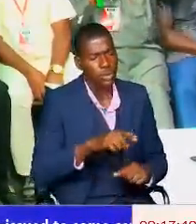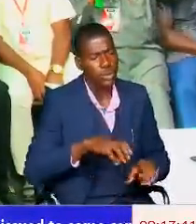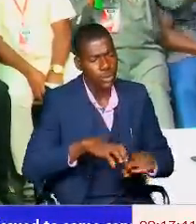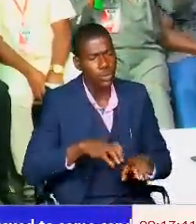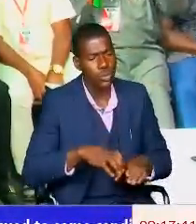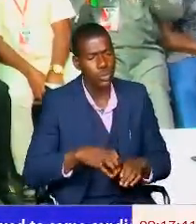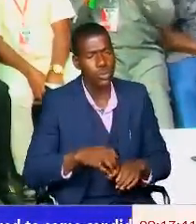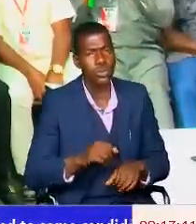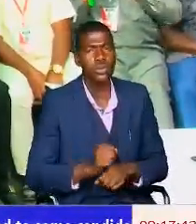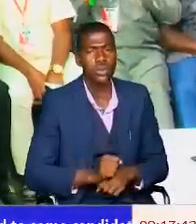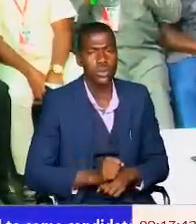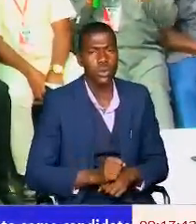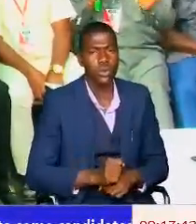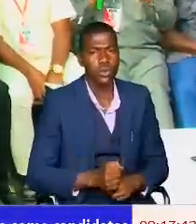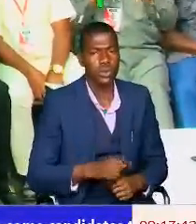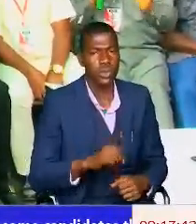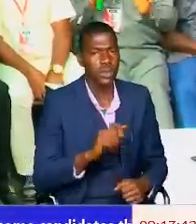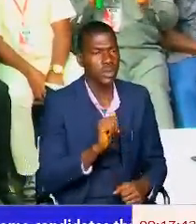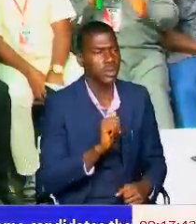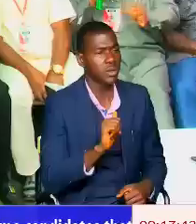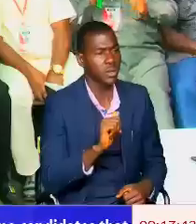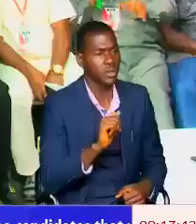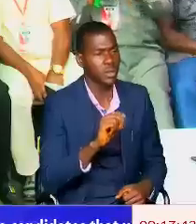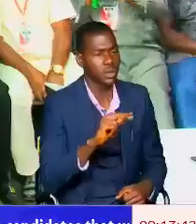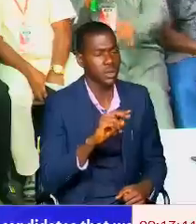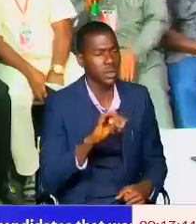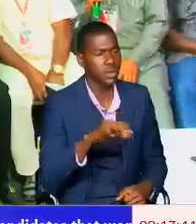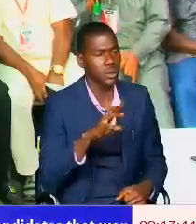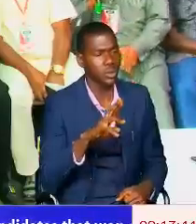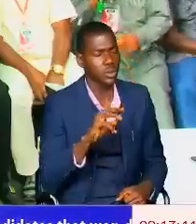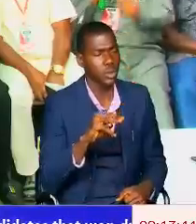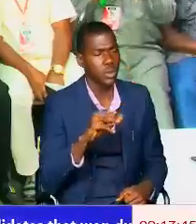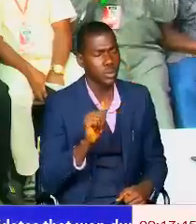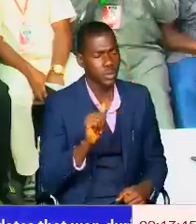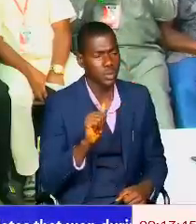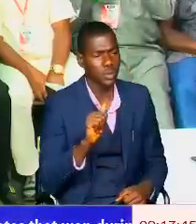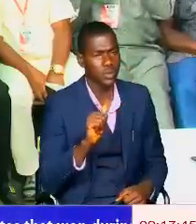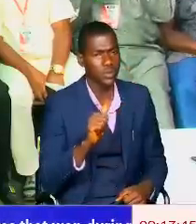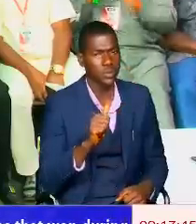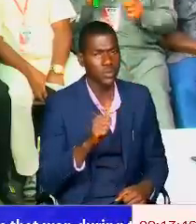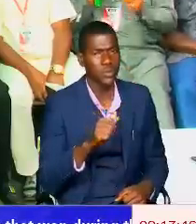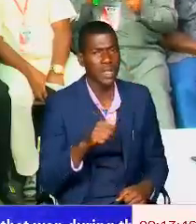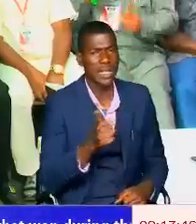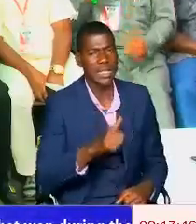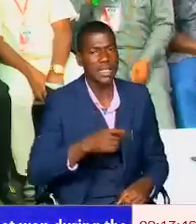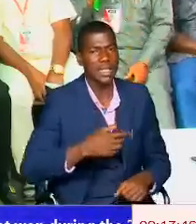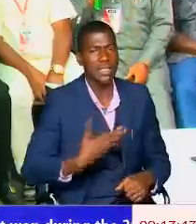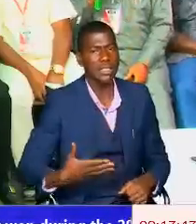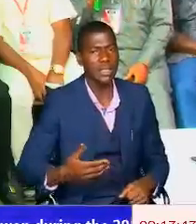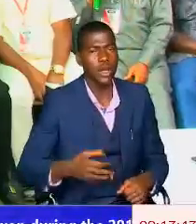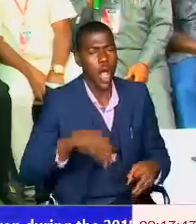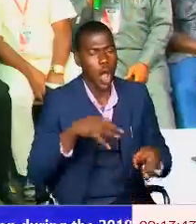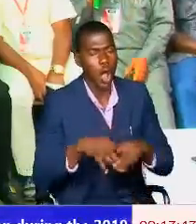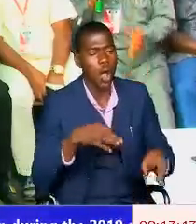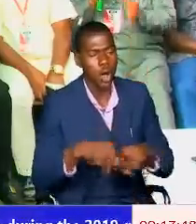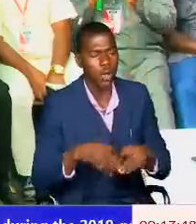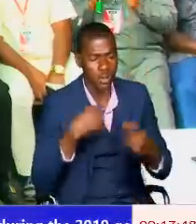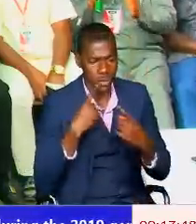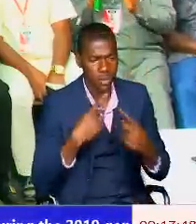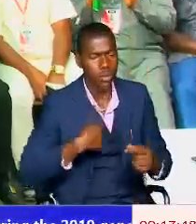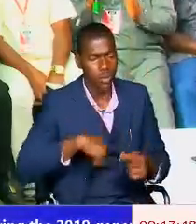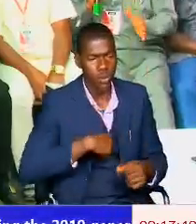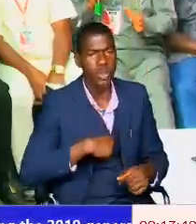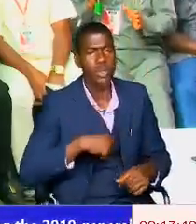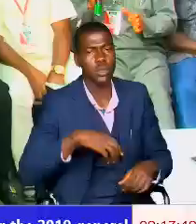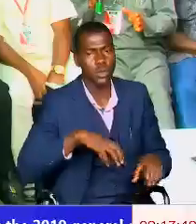Danjuma presented his own court. We no fit restate. We no fit say we no still restate. Anything where court talk, now we they do. Because we they